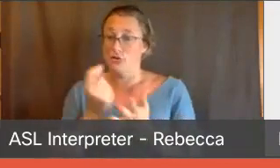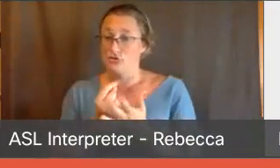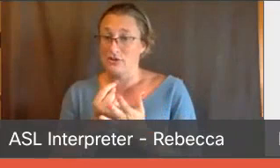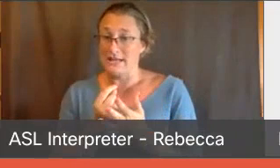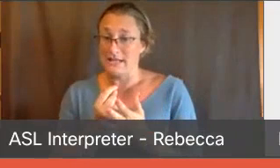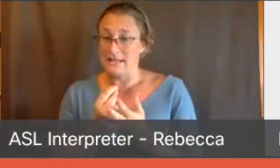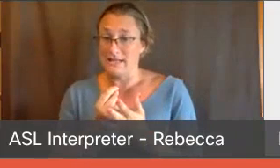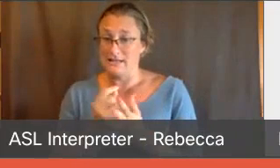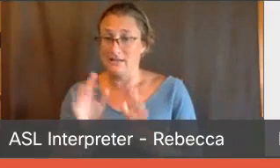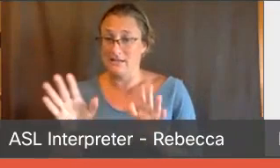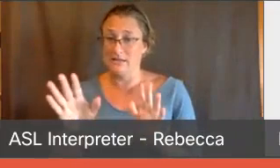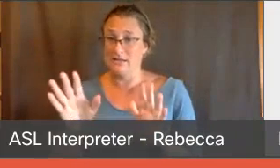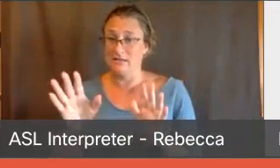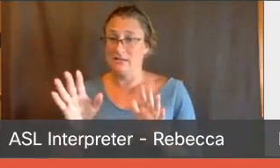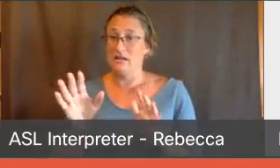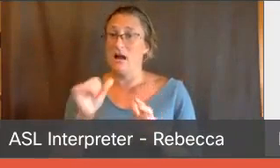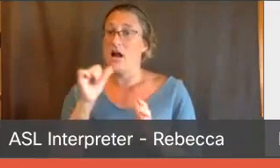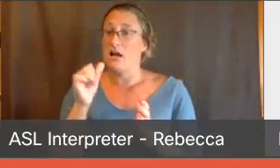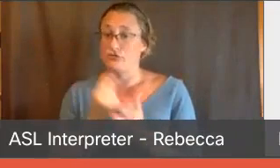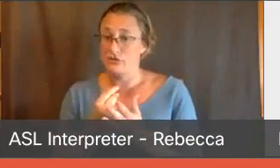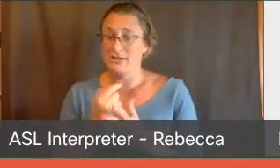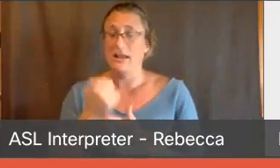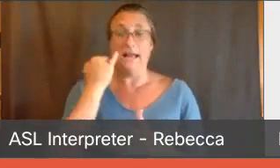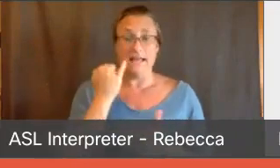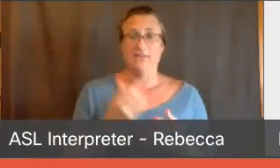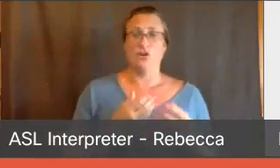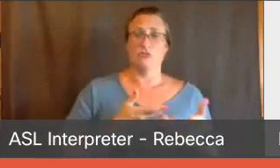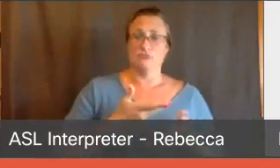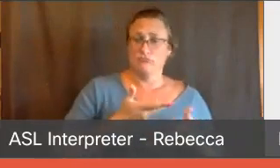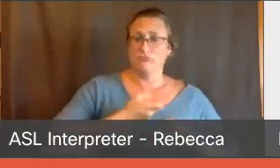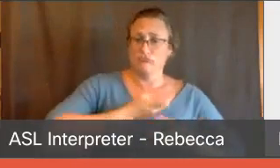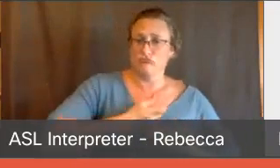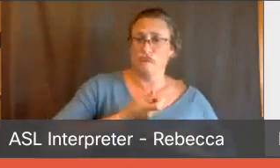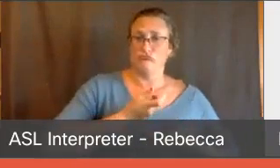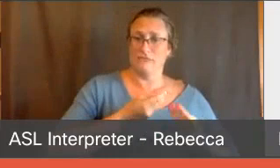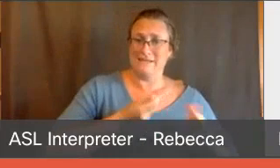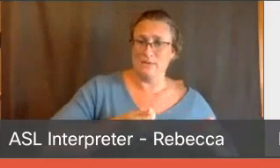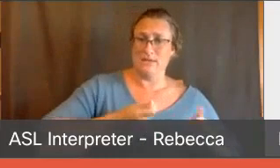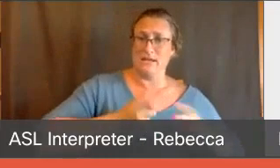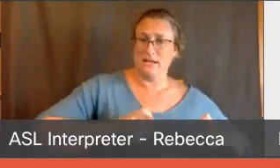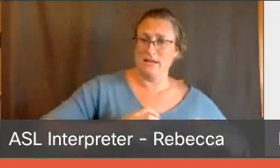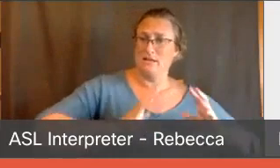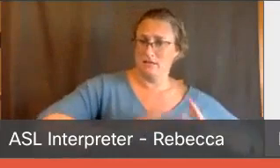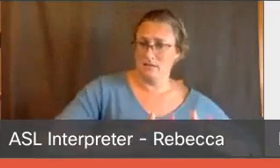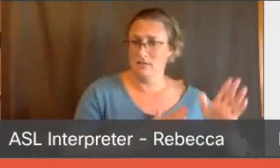all when trauma is left untreated, when we're not dealing with it, when we're not addressing the root, the bullet wound under the Band-Aid.